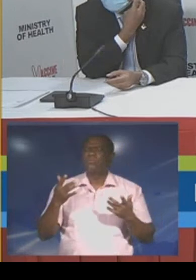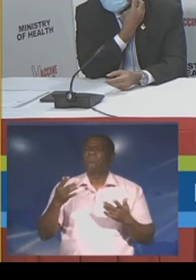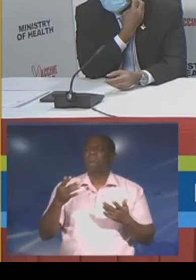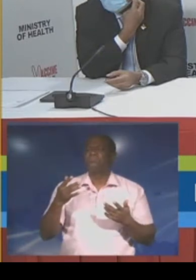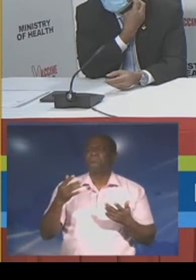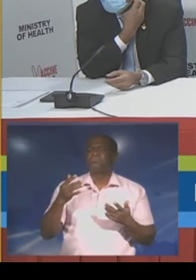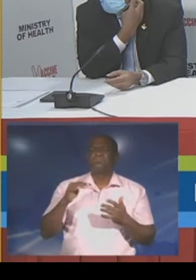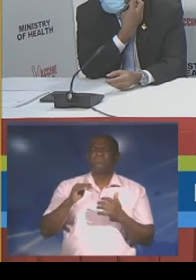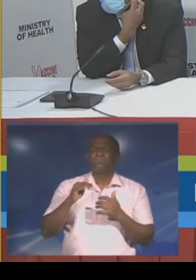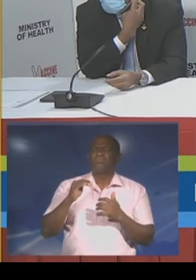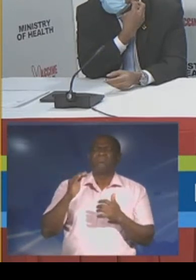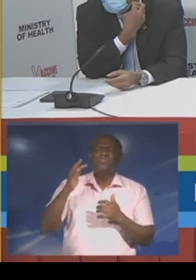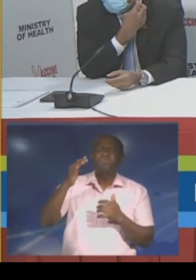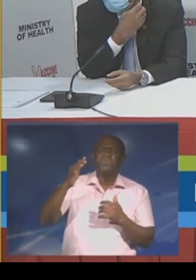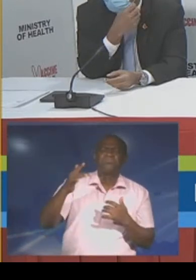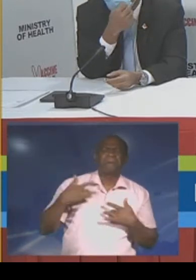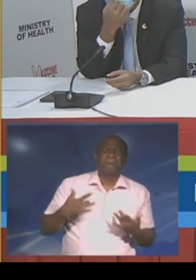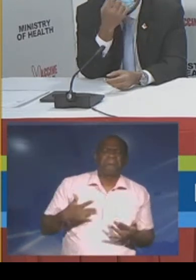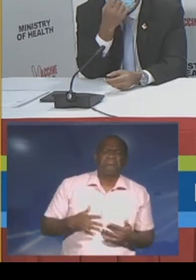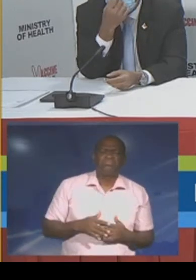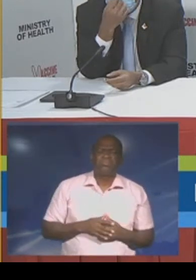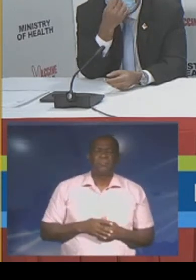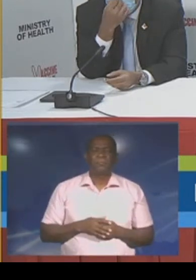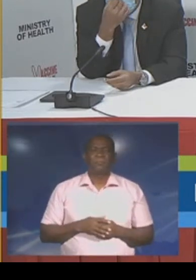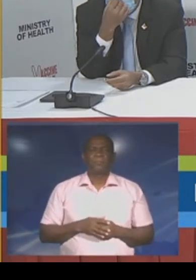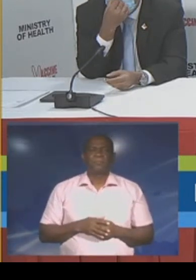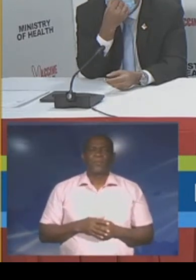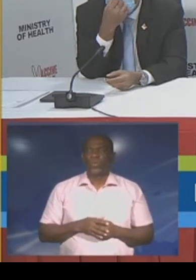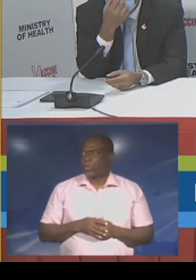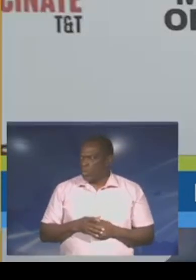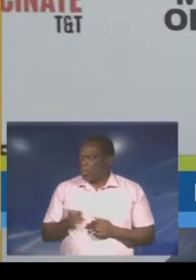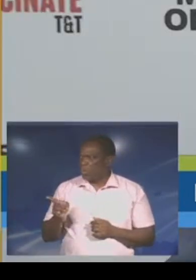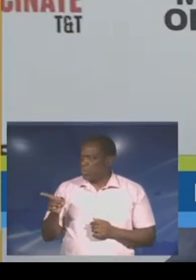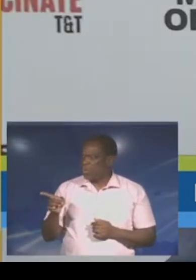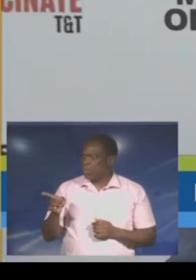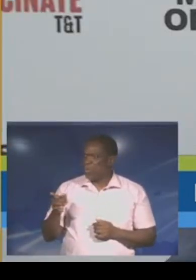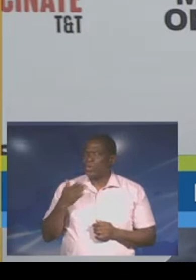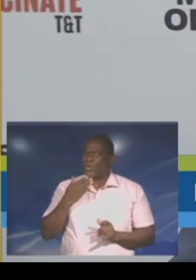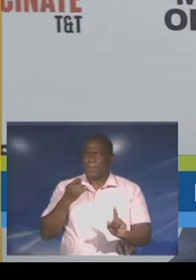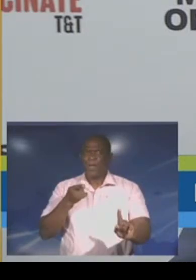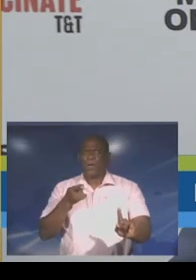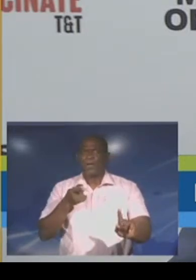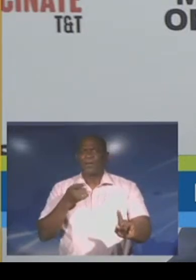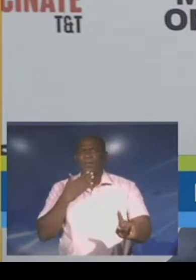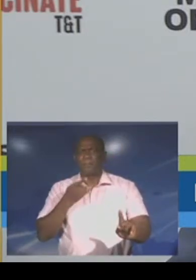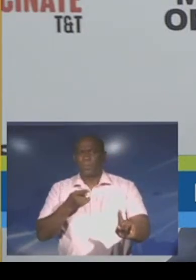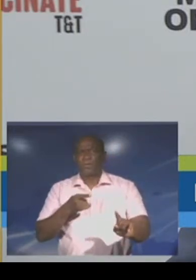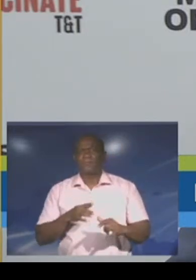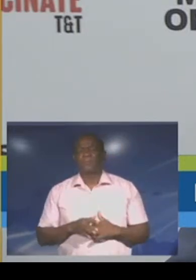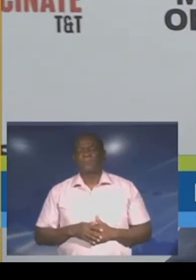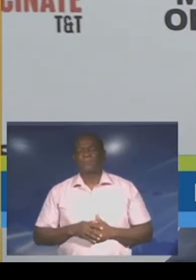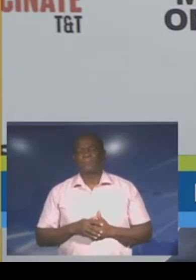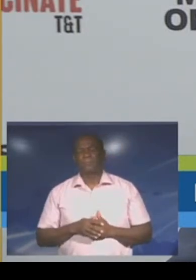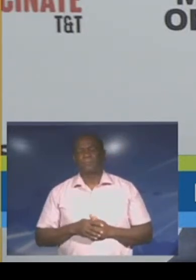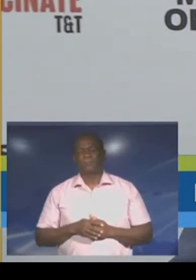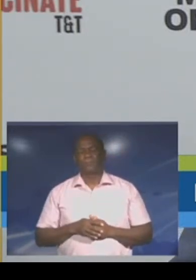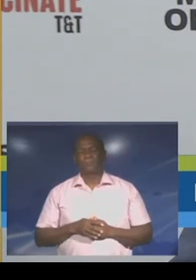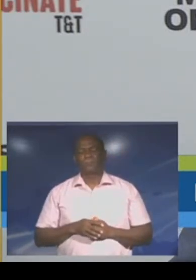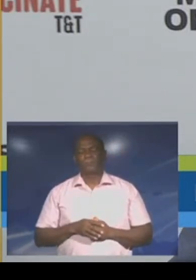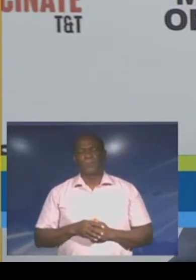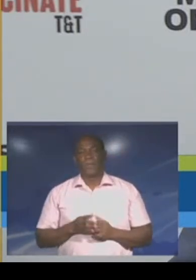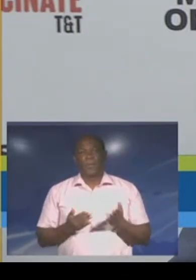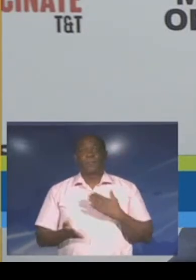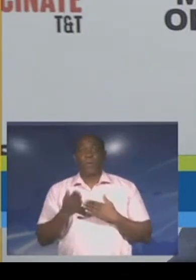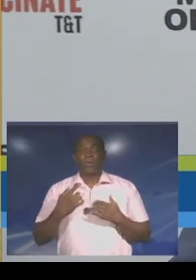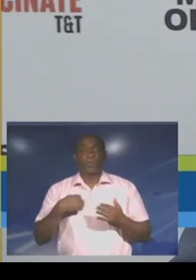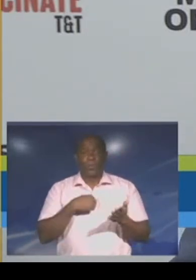any idea how that's going to look? Yeah. No, that's a very, very good issue to raise. And what we discussed this morning,